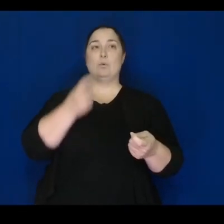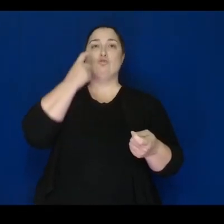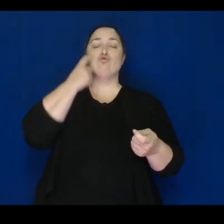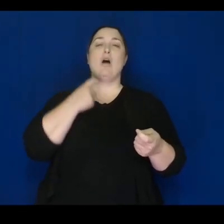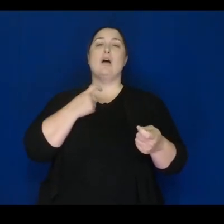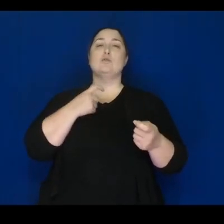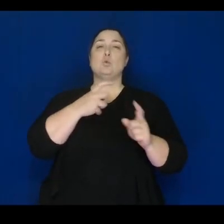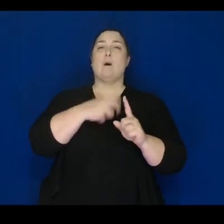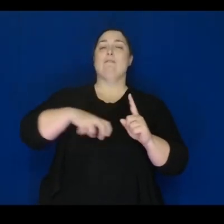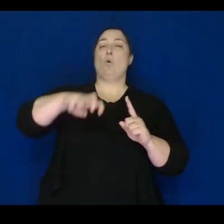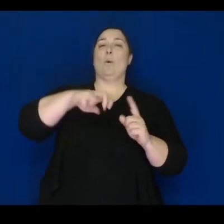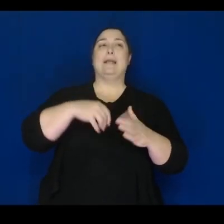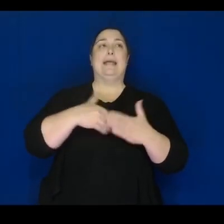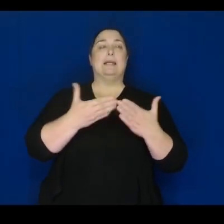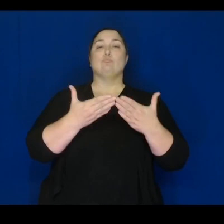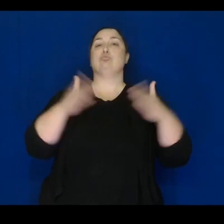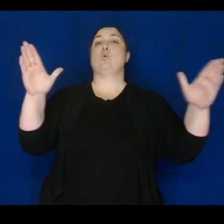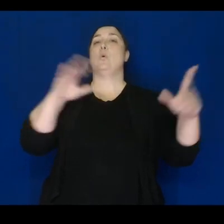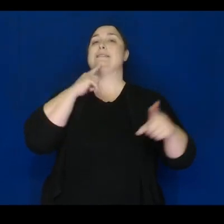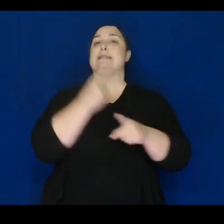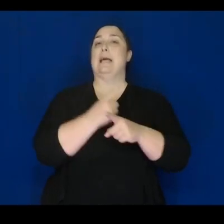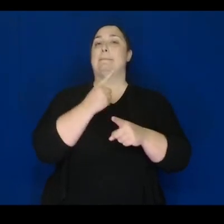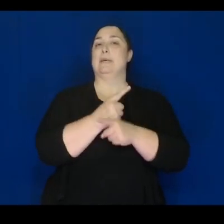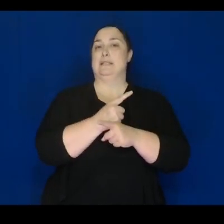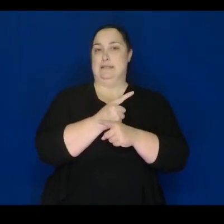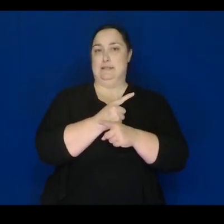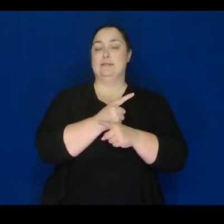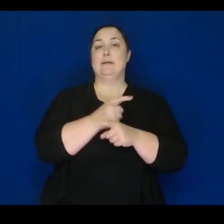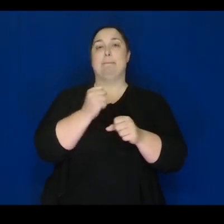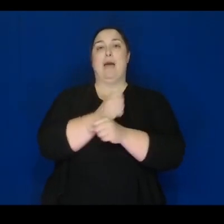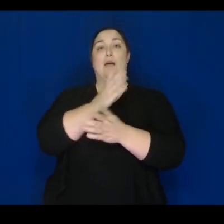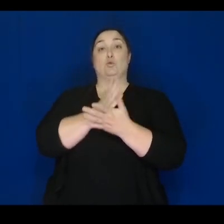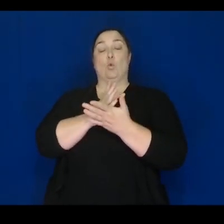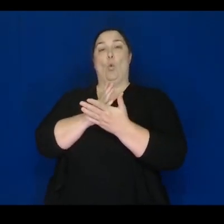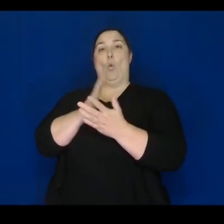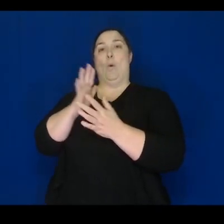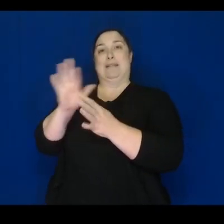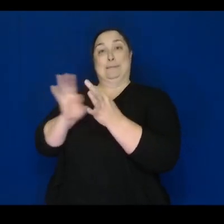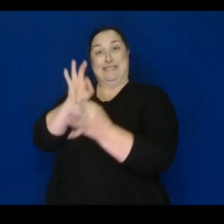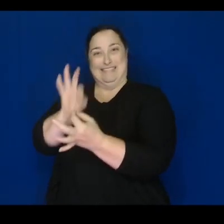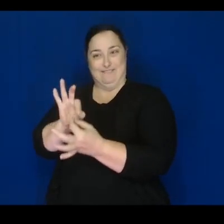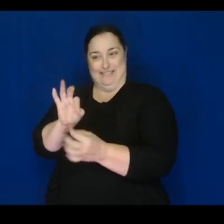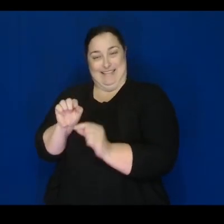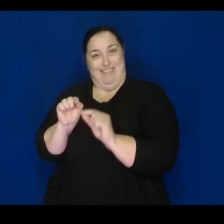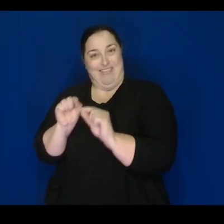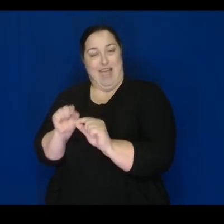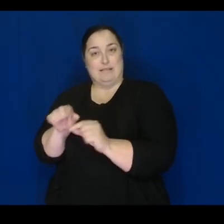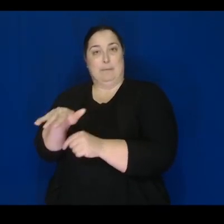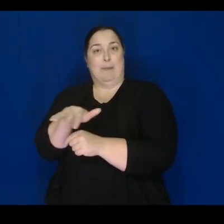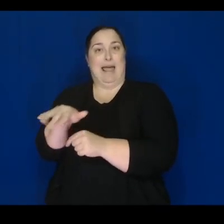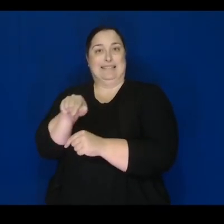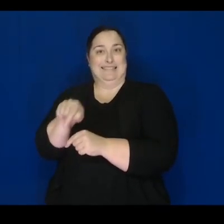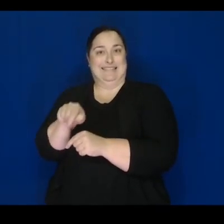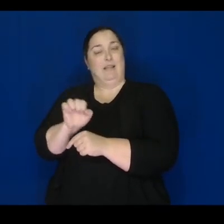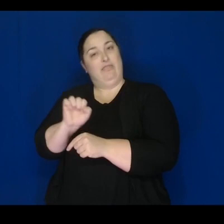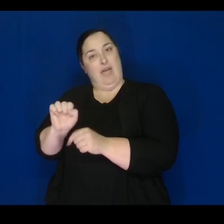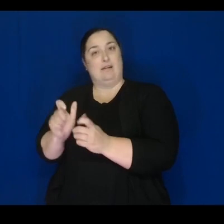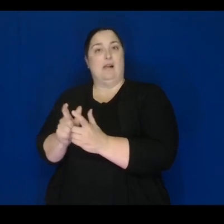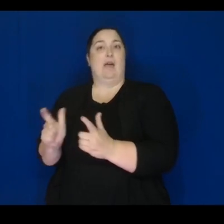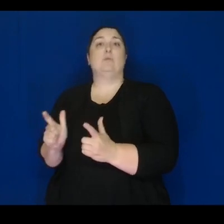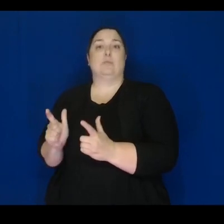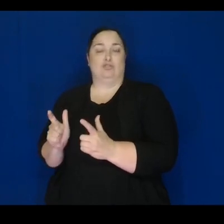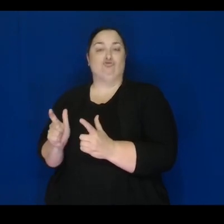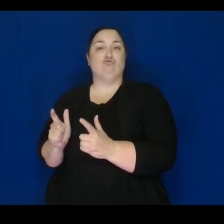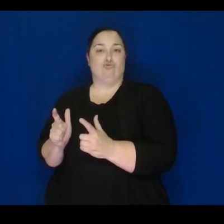avoid broad statements by being specific to where the artist's country is, what their language group or clan